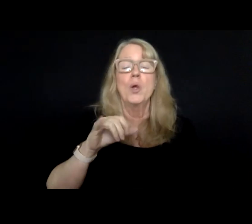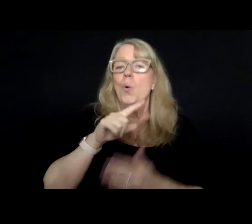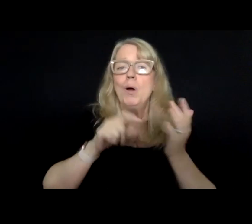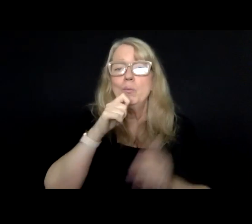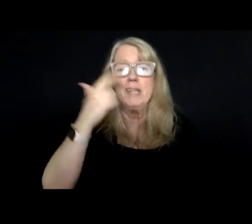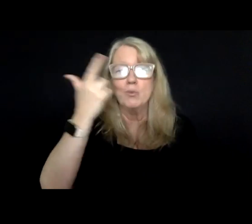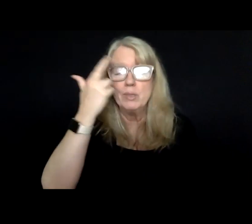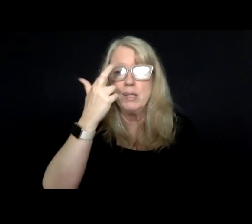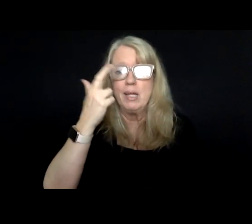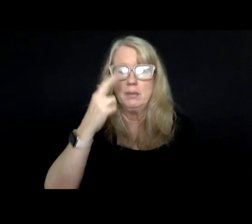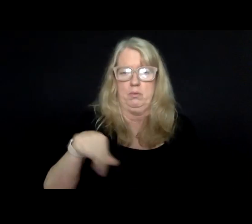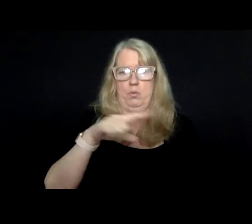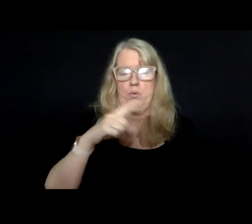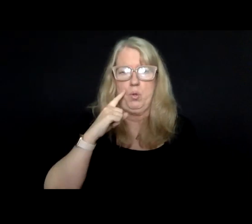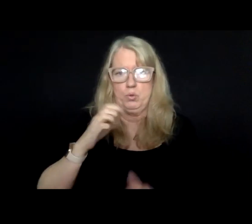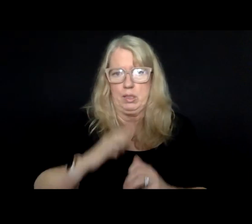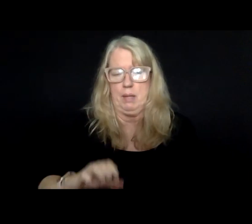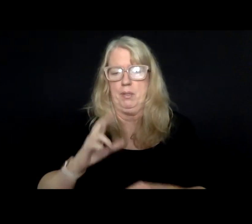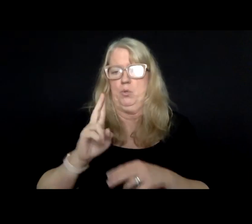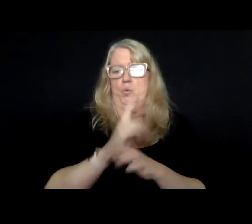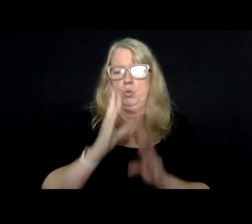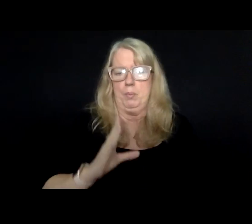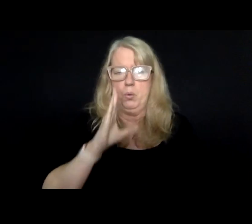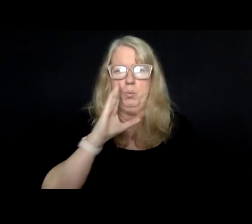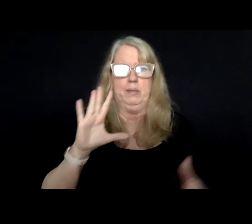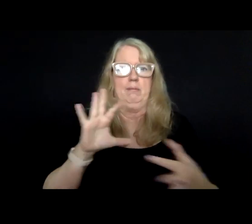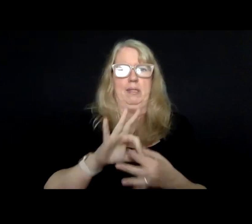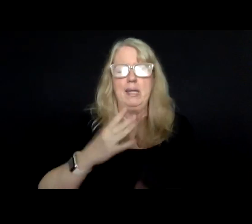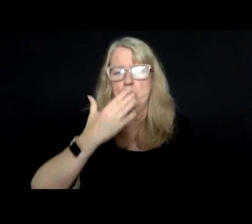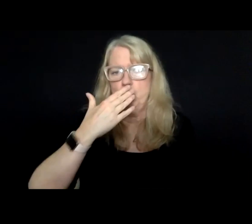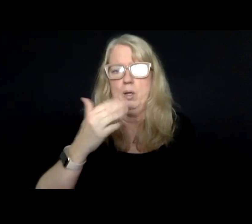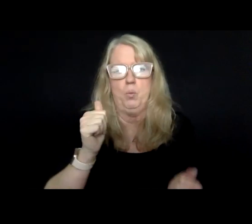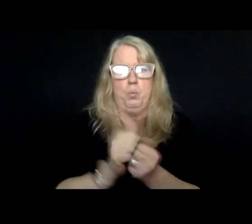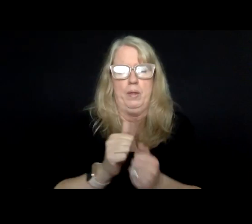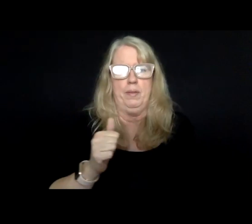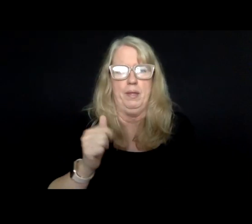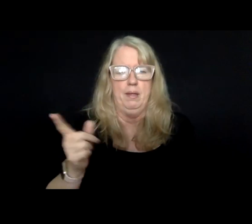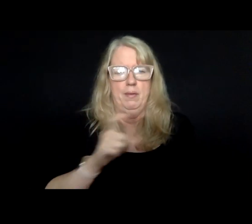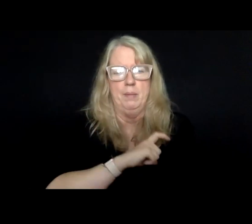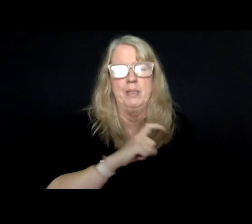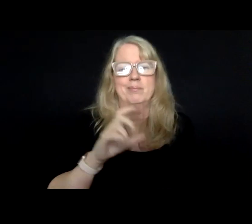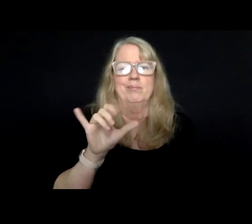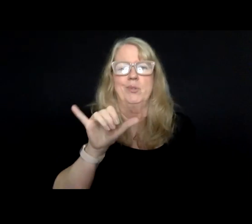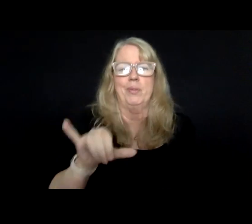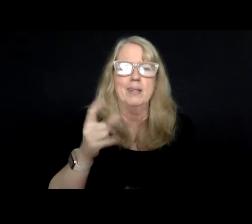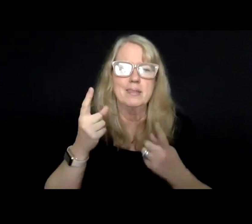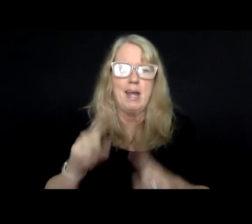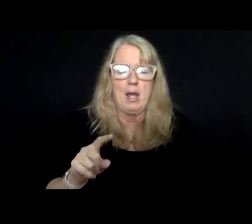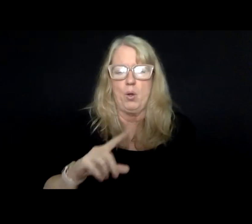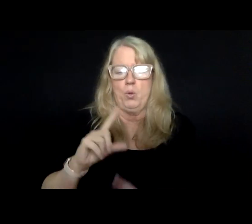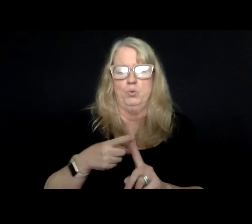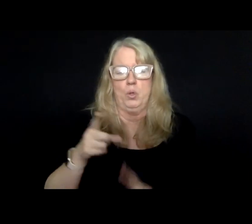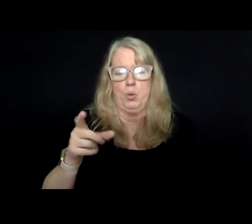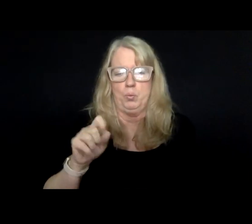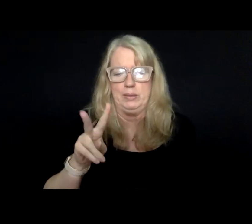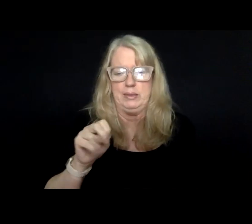is that the clients or consumers were going to connect so well with the officers. And that's how, when Steve talks